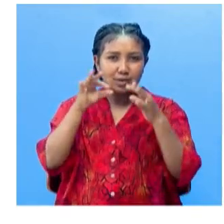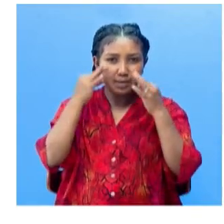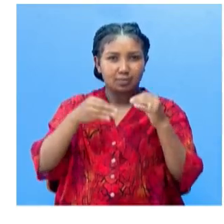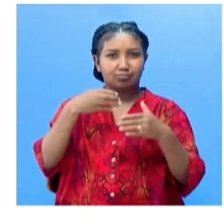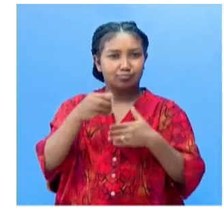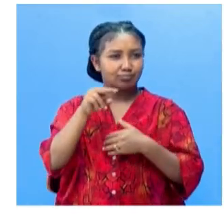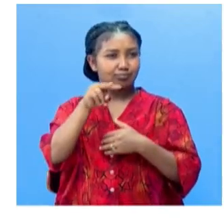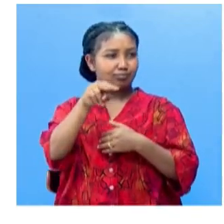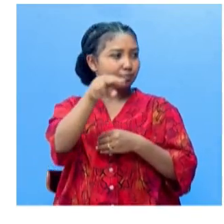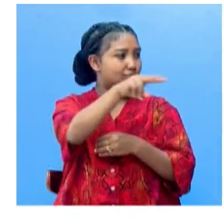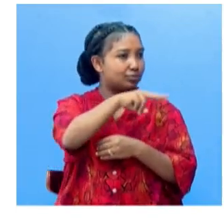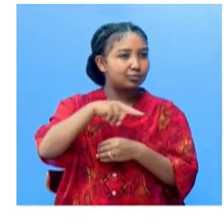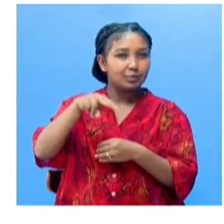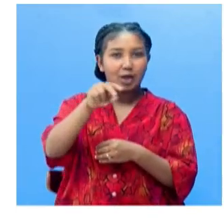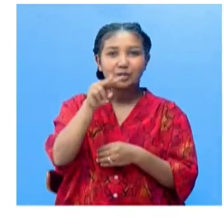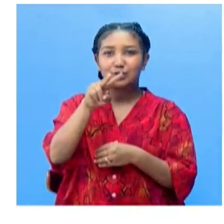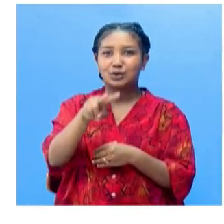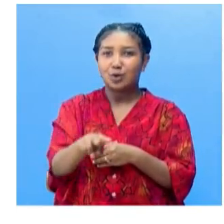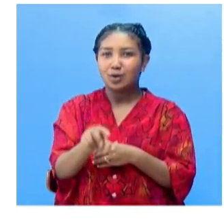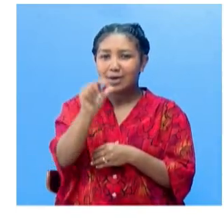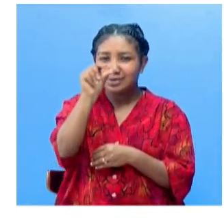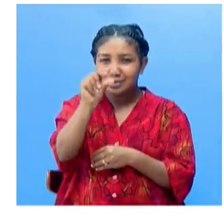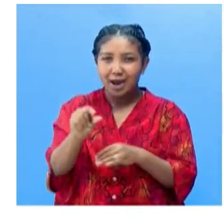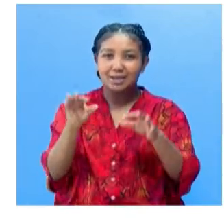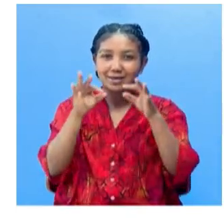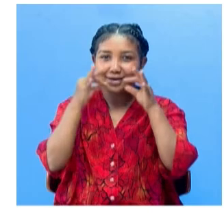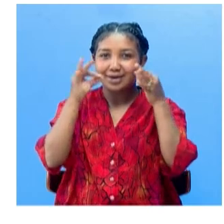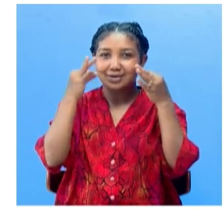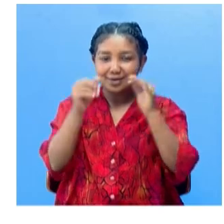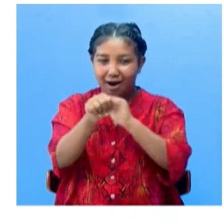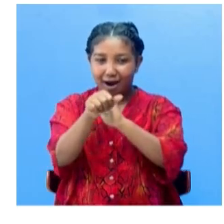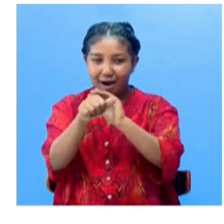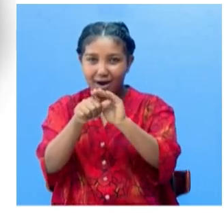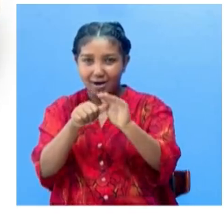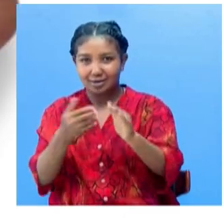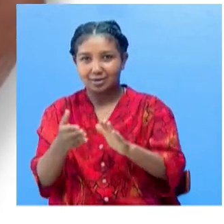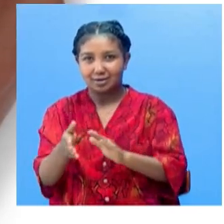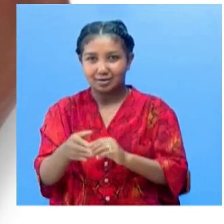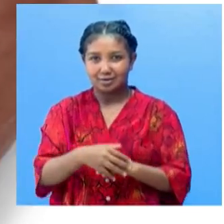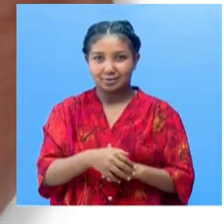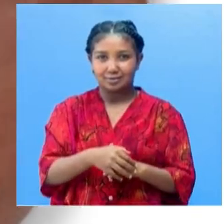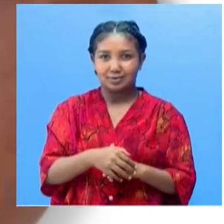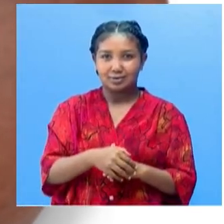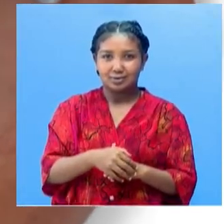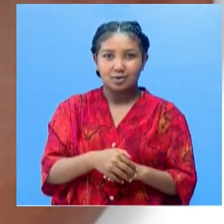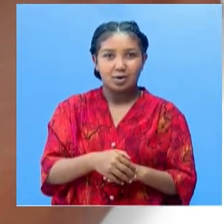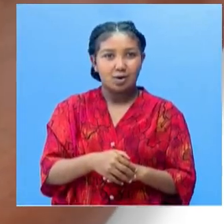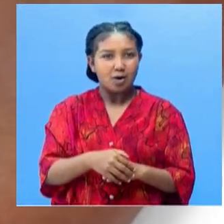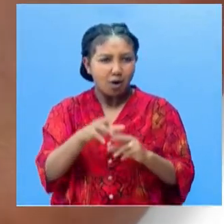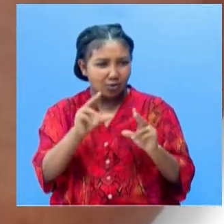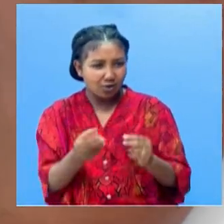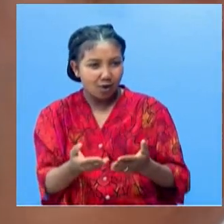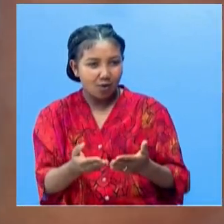She looked around and saw a tiny kitten hiding under a bench. "Oh